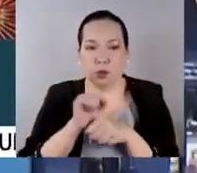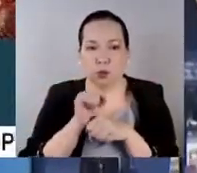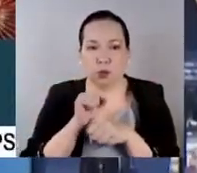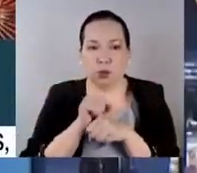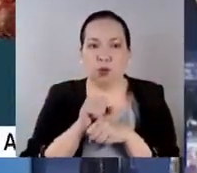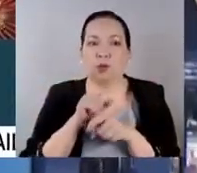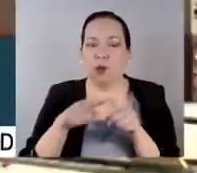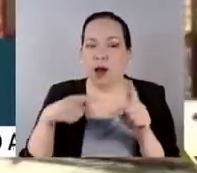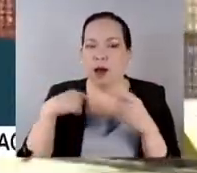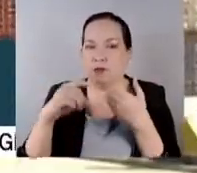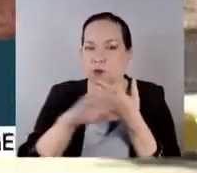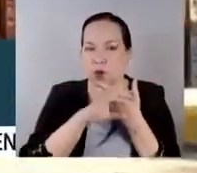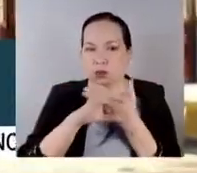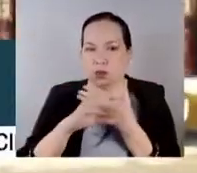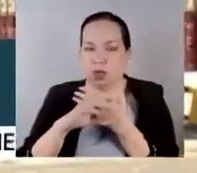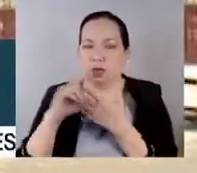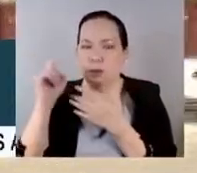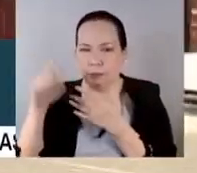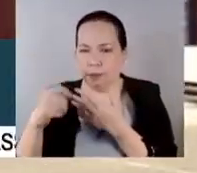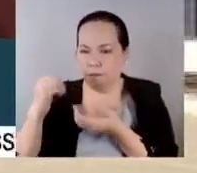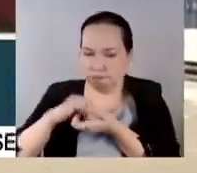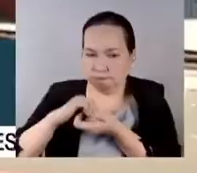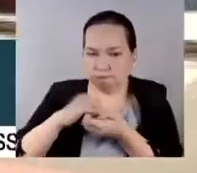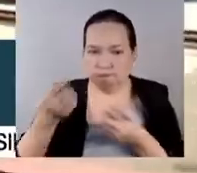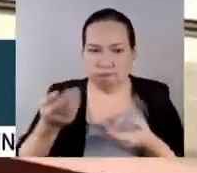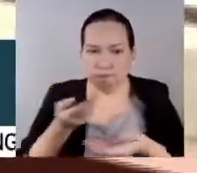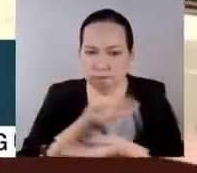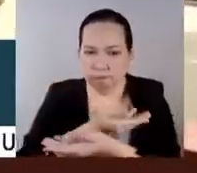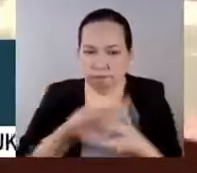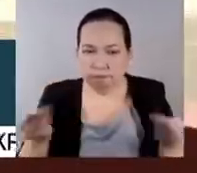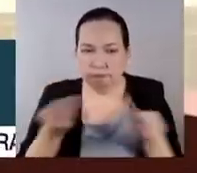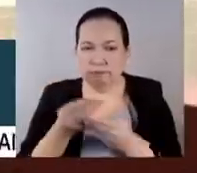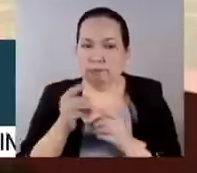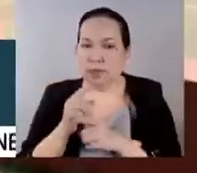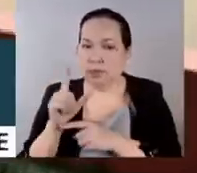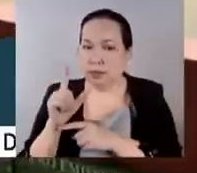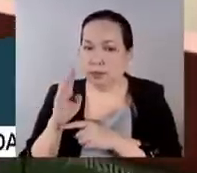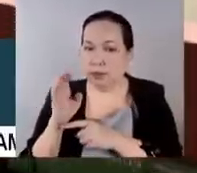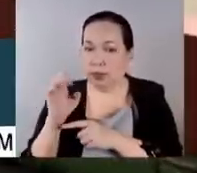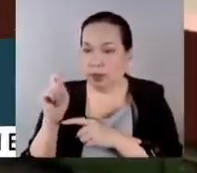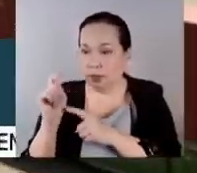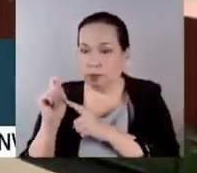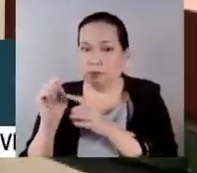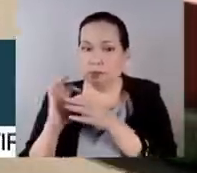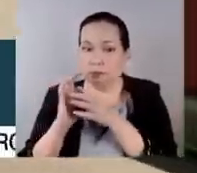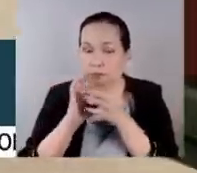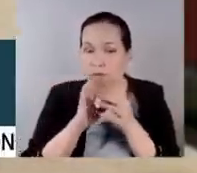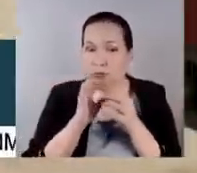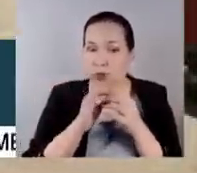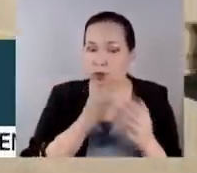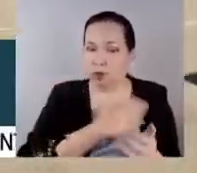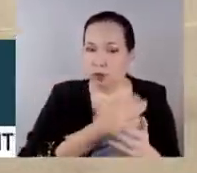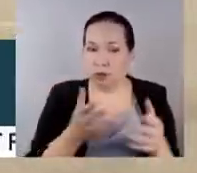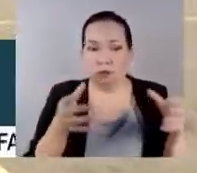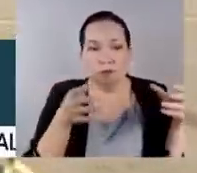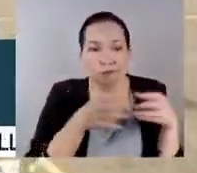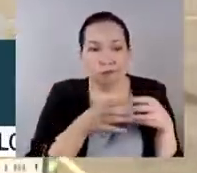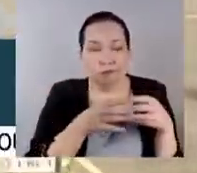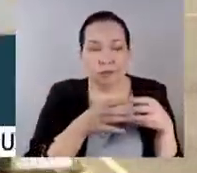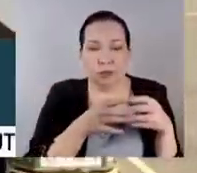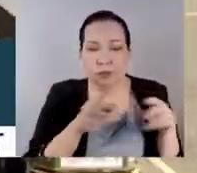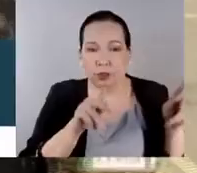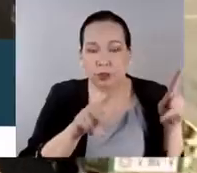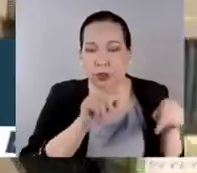contract talks. He says that the terminal's commitment to the union is that while there was some erosion of typical longshore